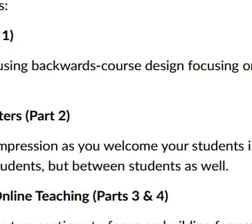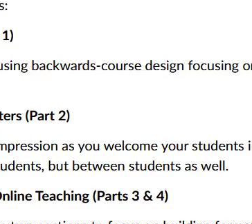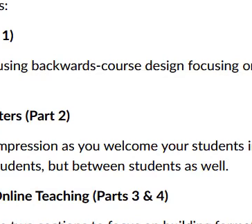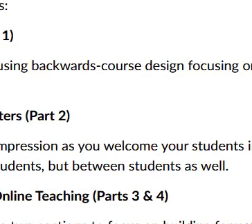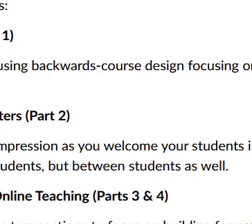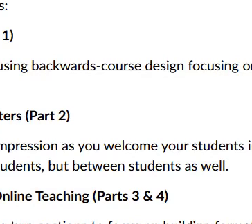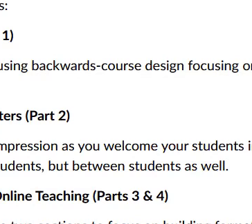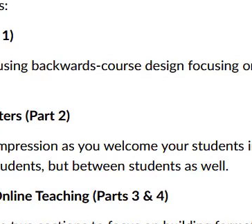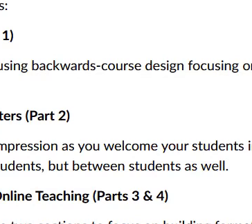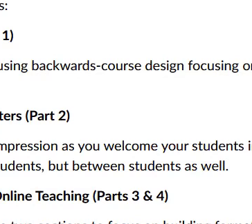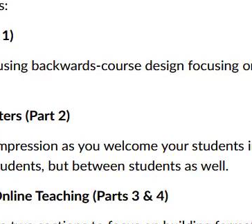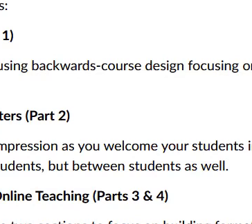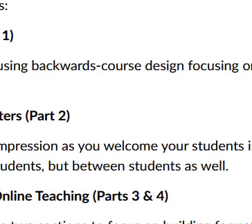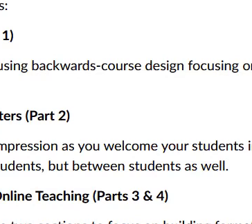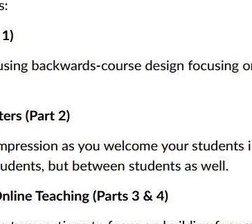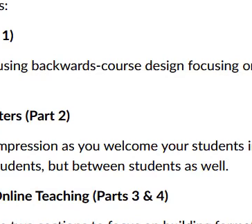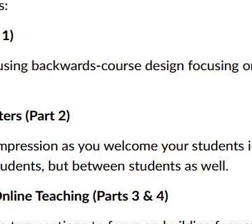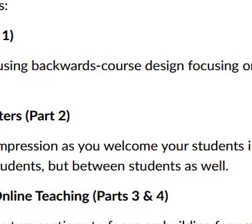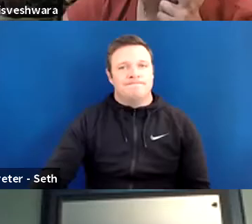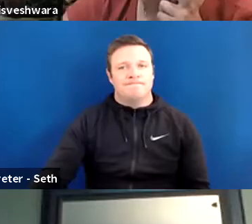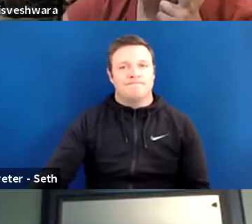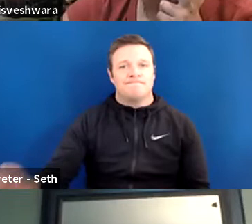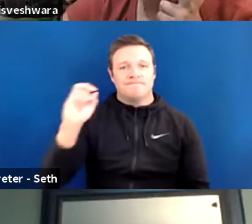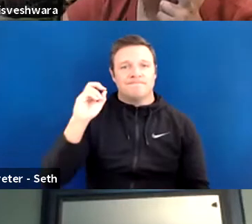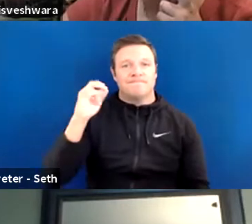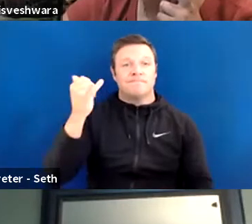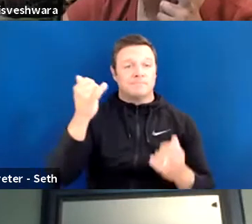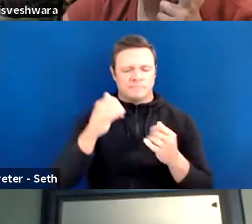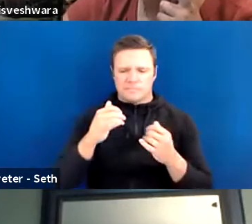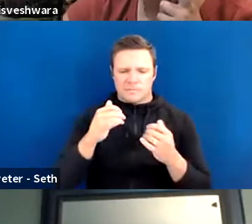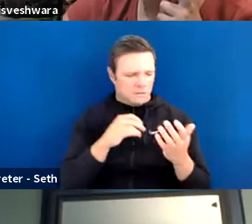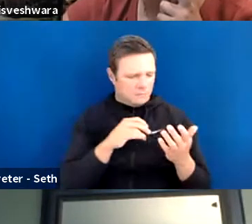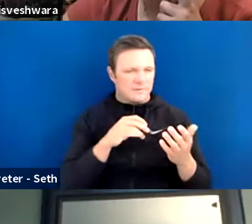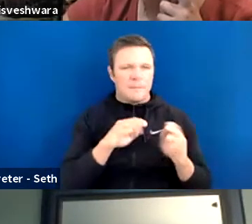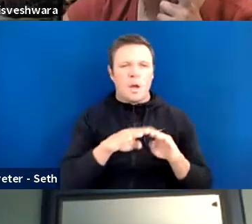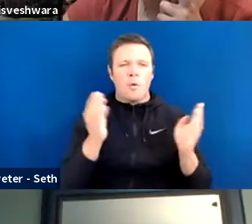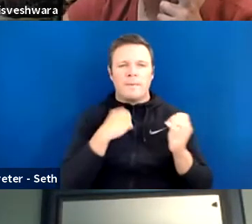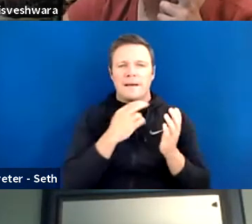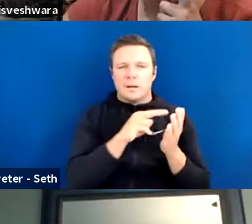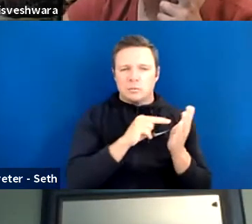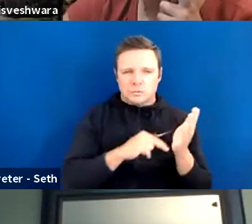All right. So let me open up my notes over here real quick.